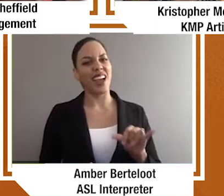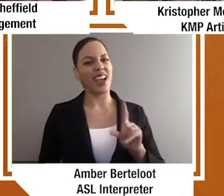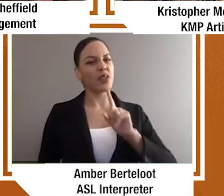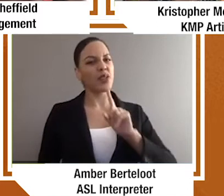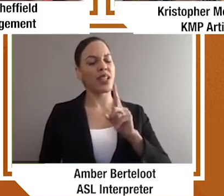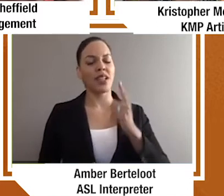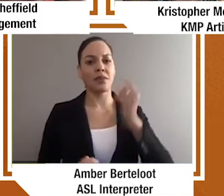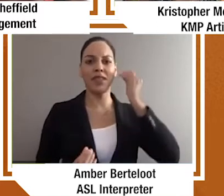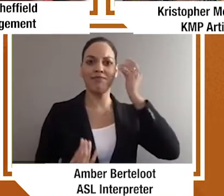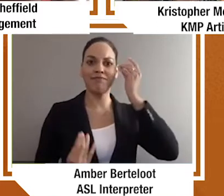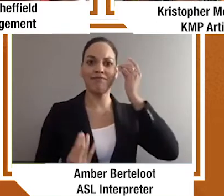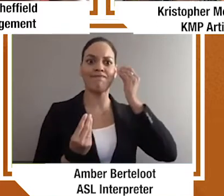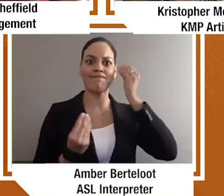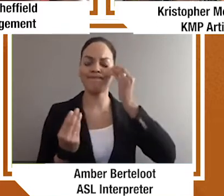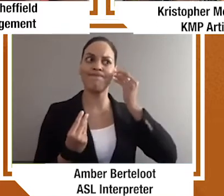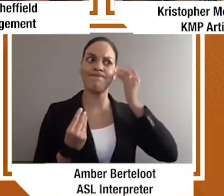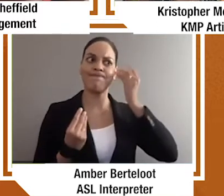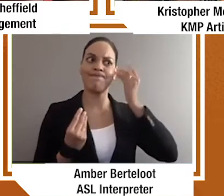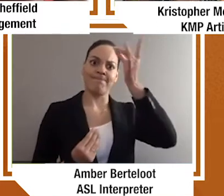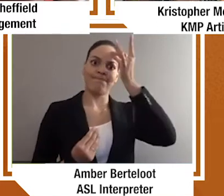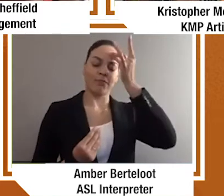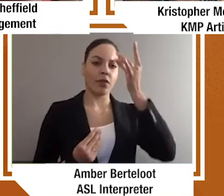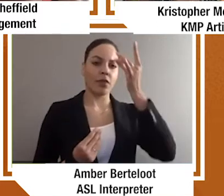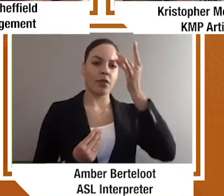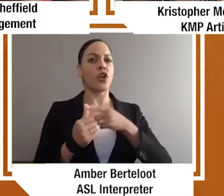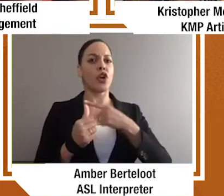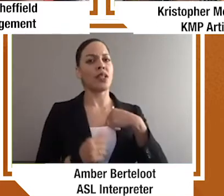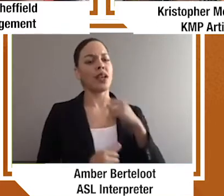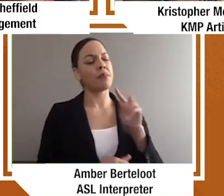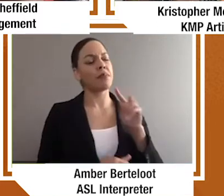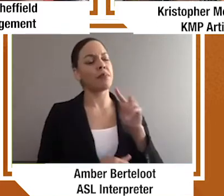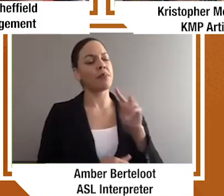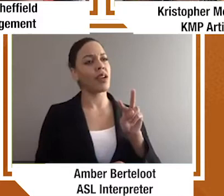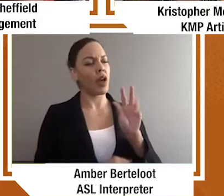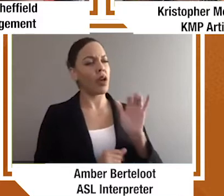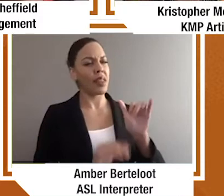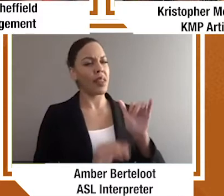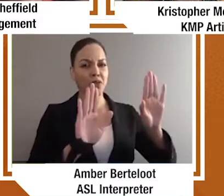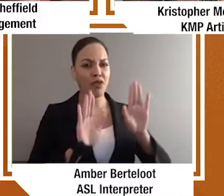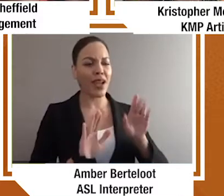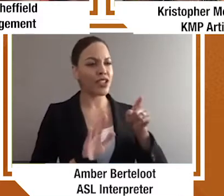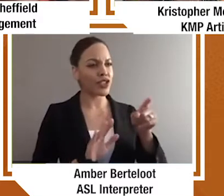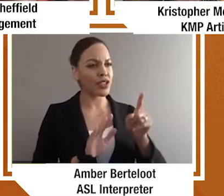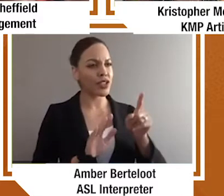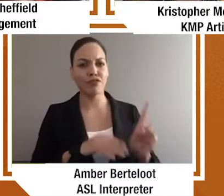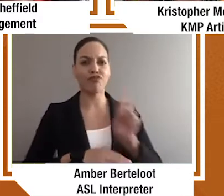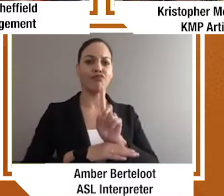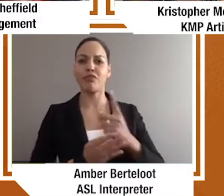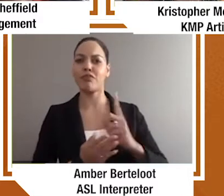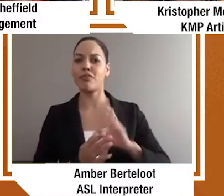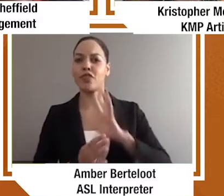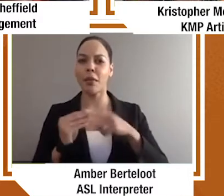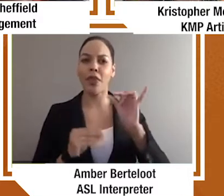my mind and in my head. And at first I was like, oh wow, yeah, that's great that she's talking about this. But then I was